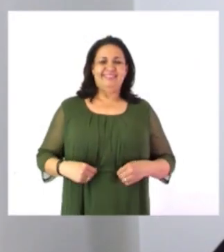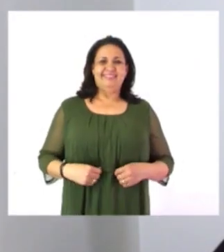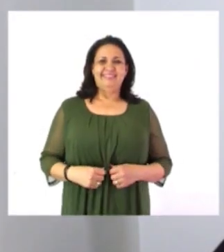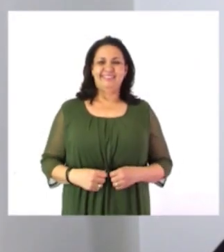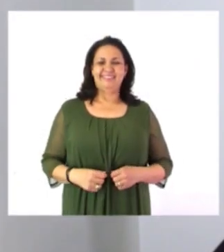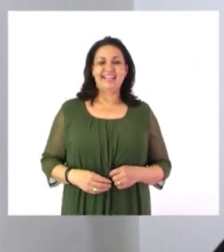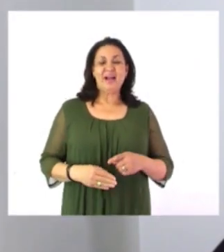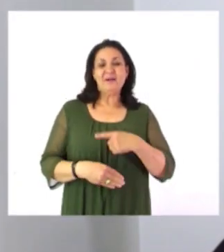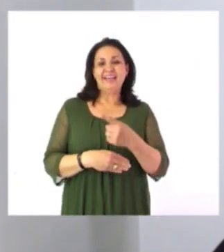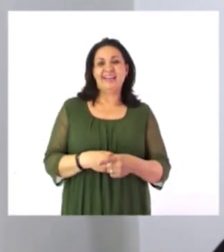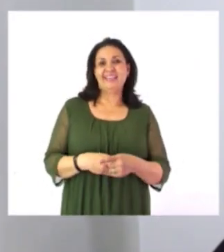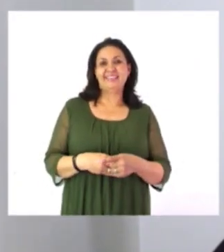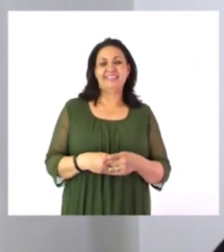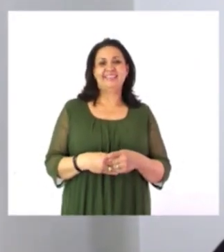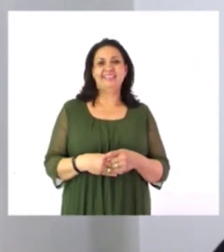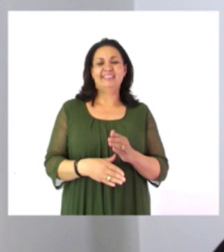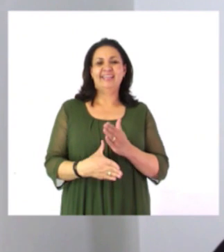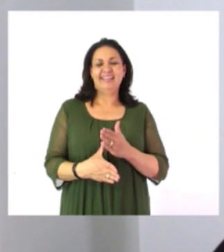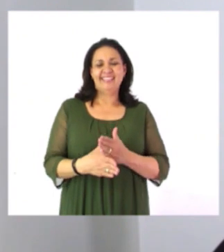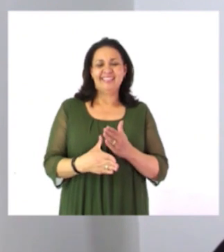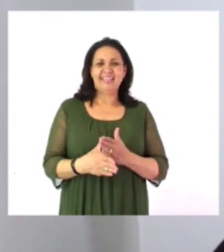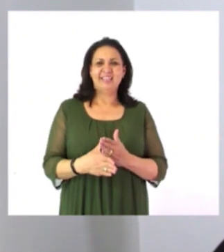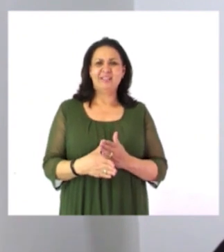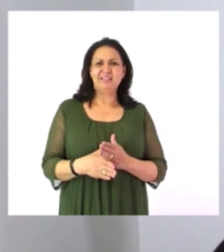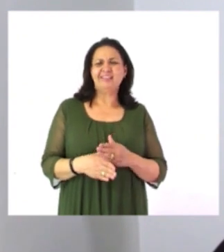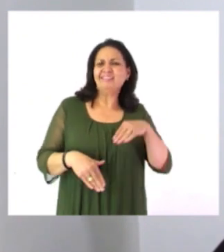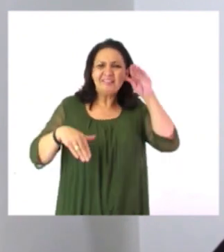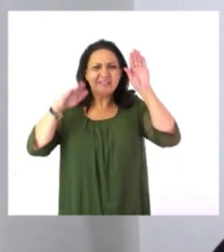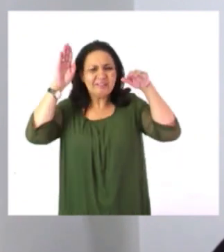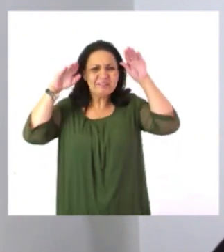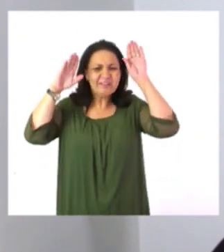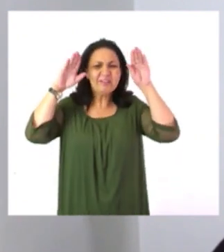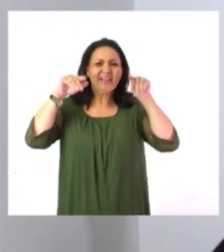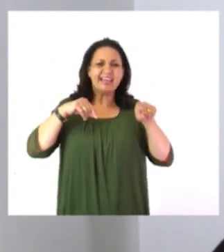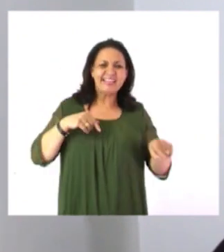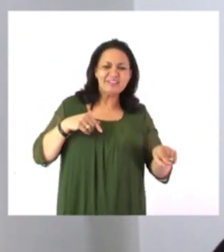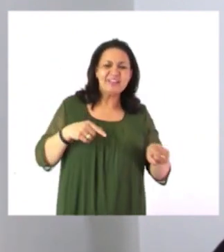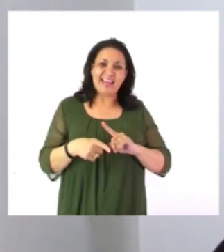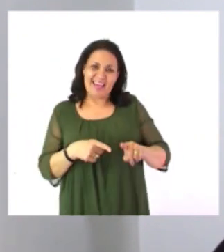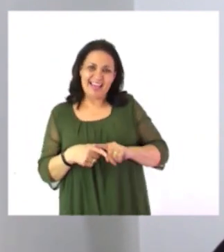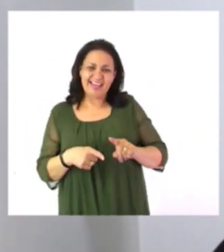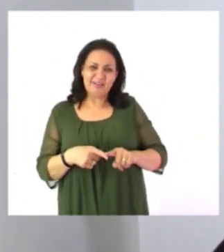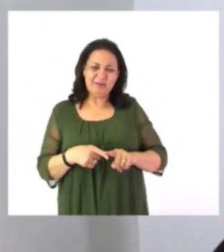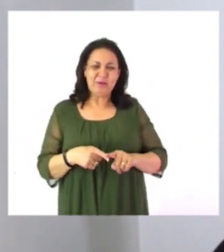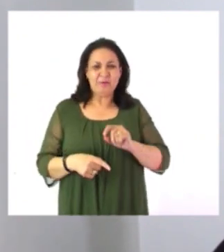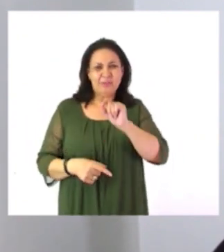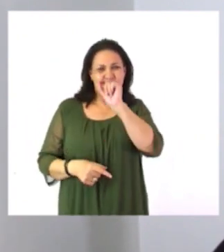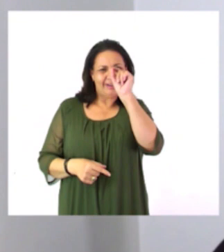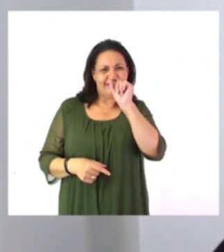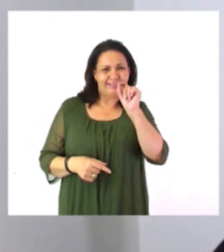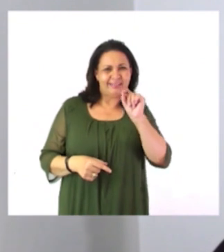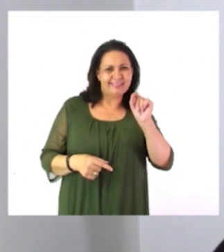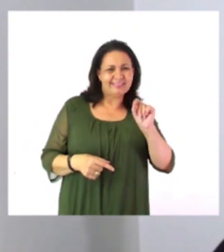Our next lesson is about getting the donkey to his carrot. We are going to draw lines in between